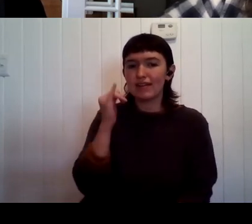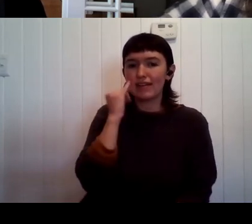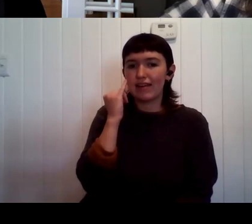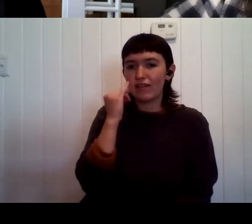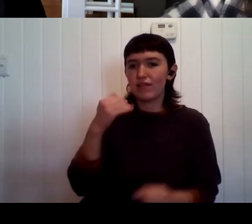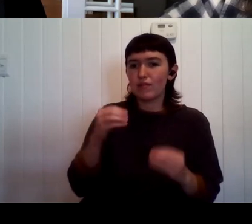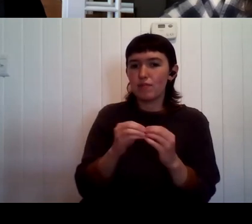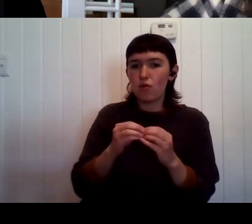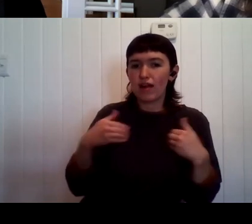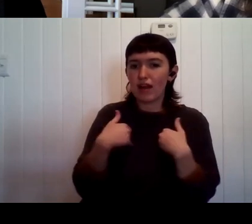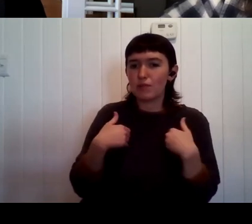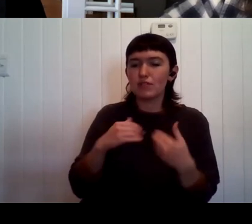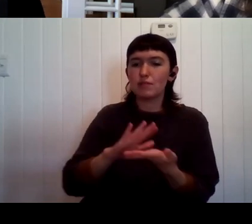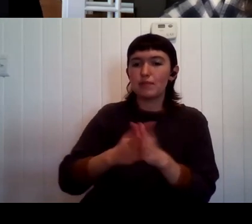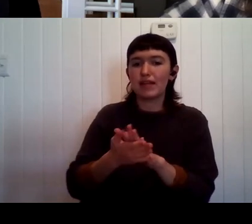on the planet?